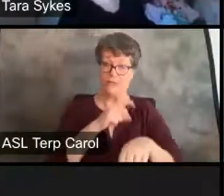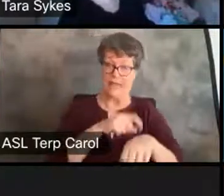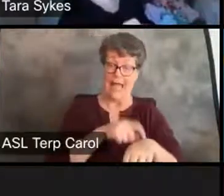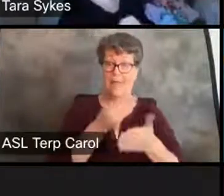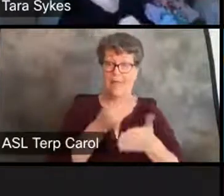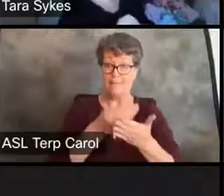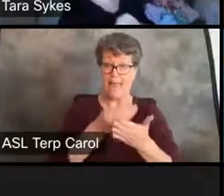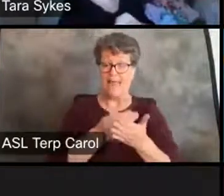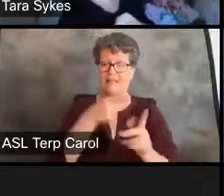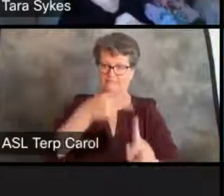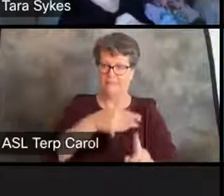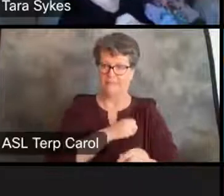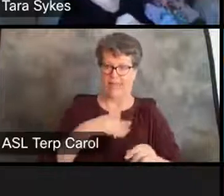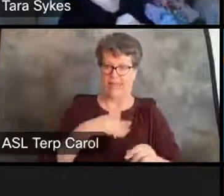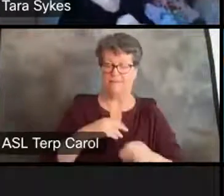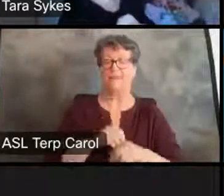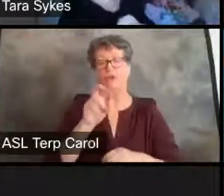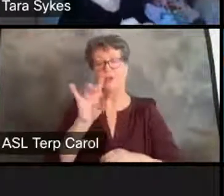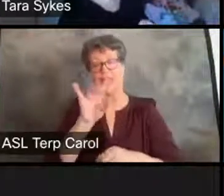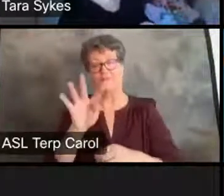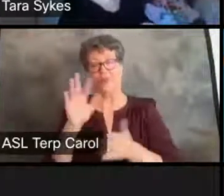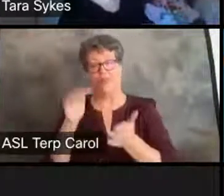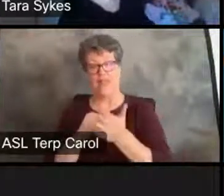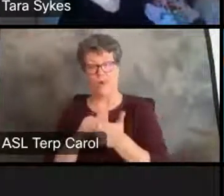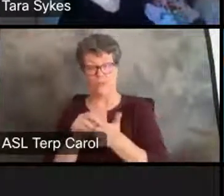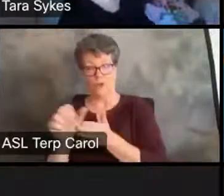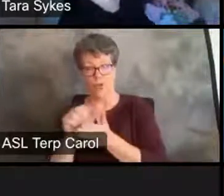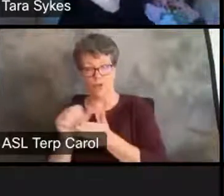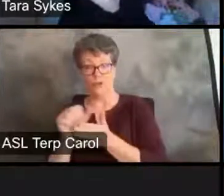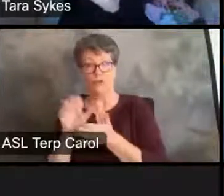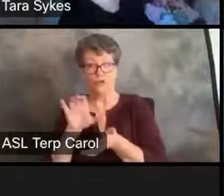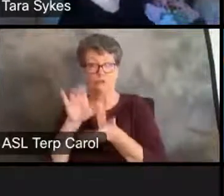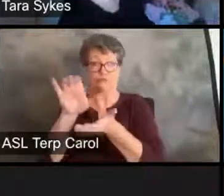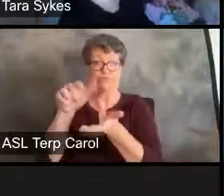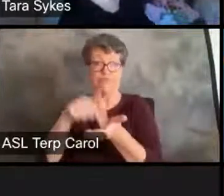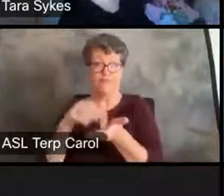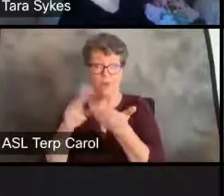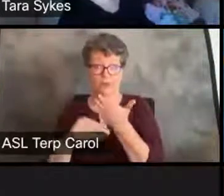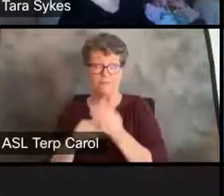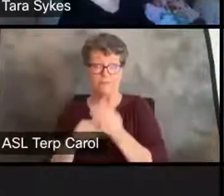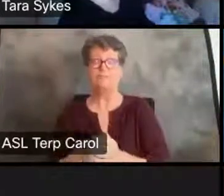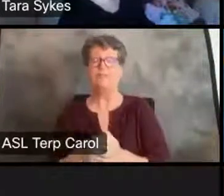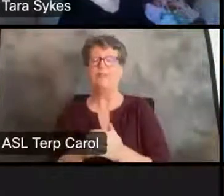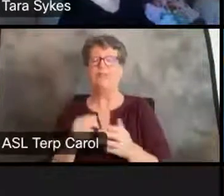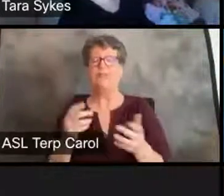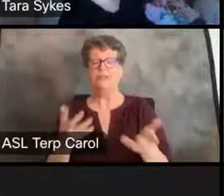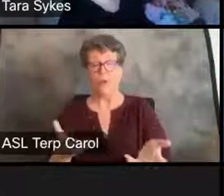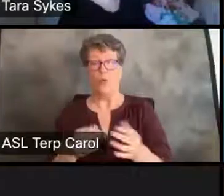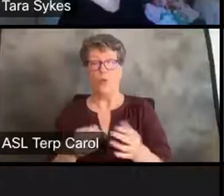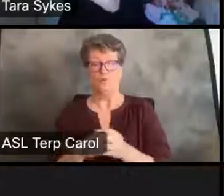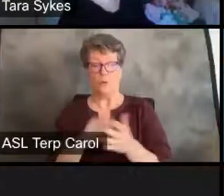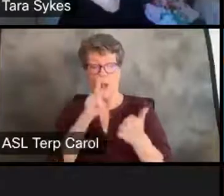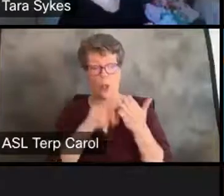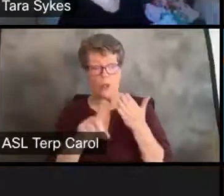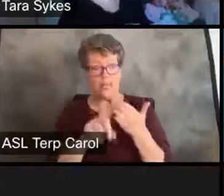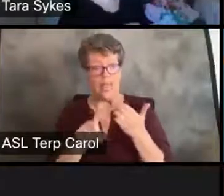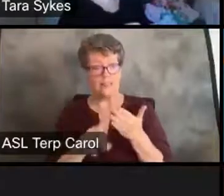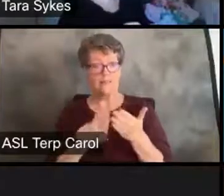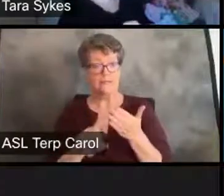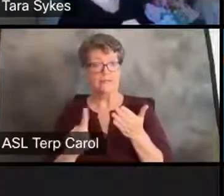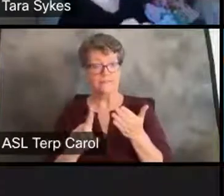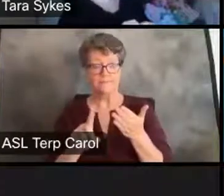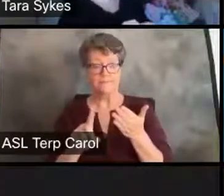with the HCBS is all predicated on having staff to be able to do it. And right now, you guys do not have the staff to be able to do it. So